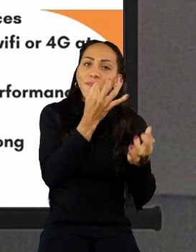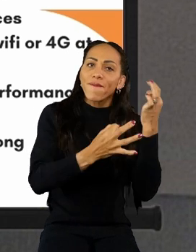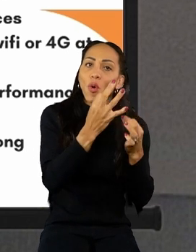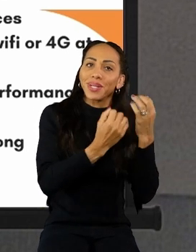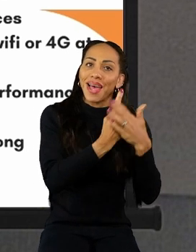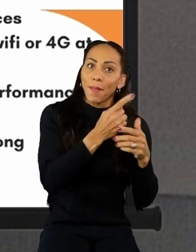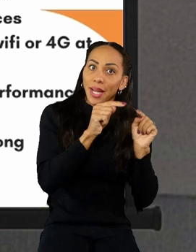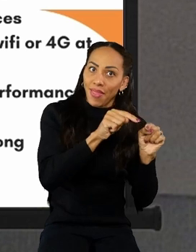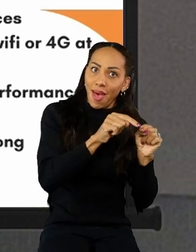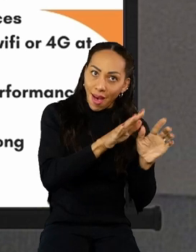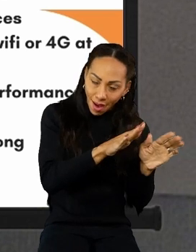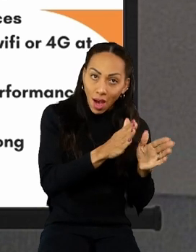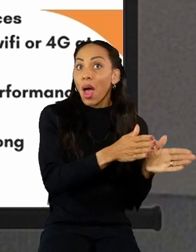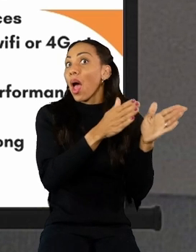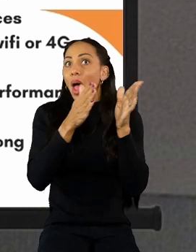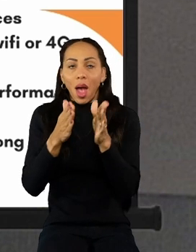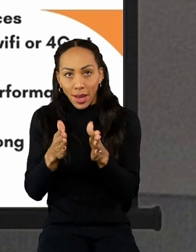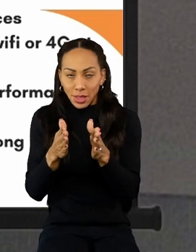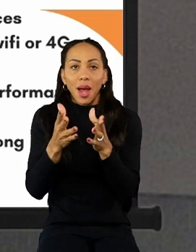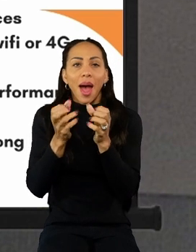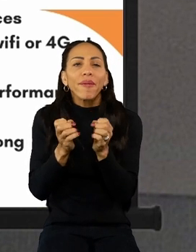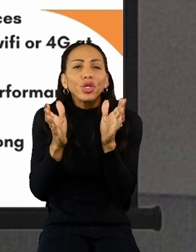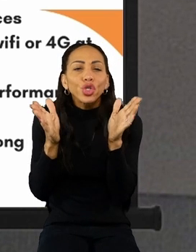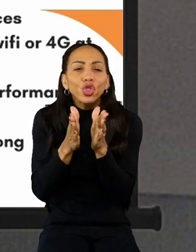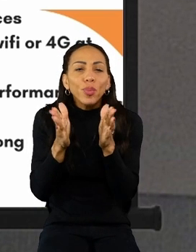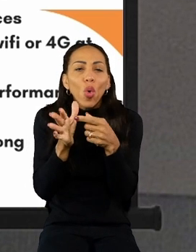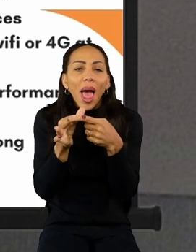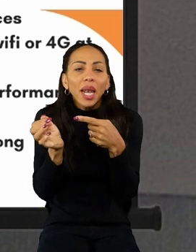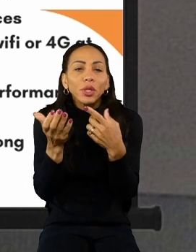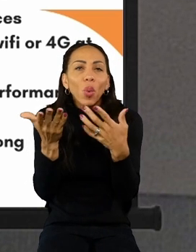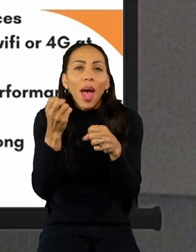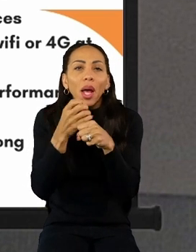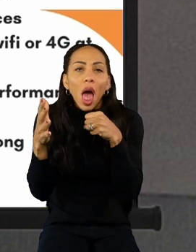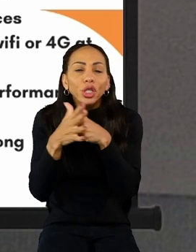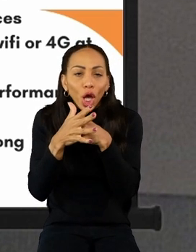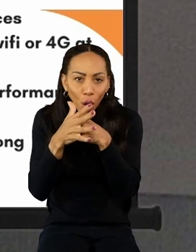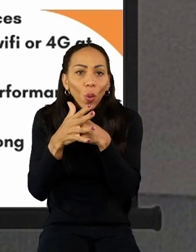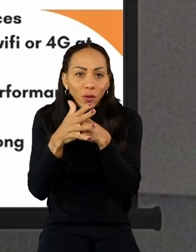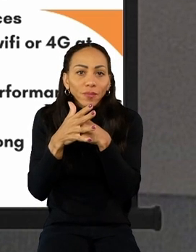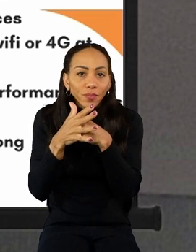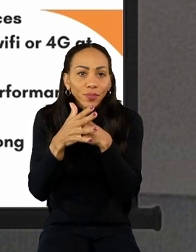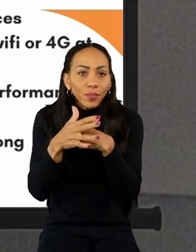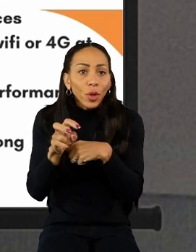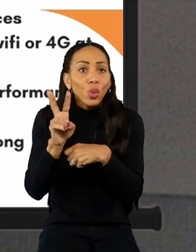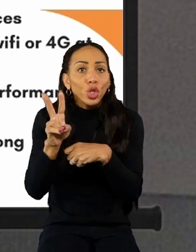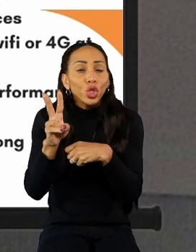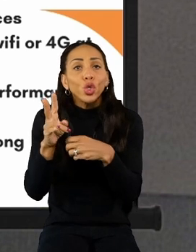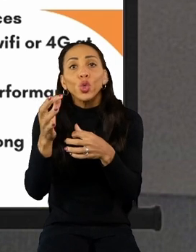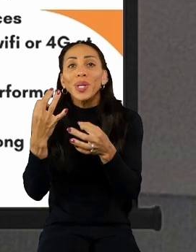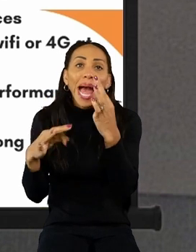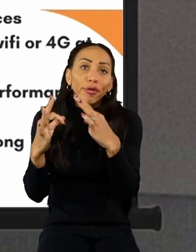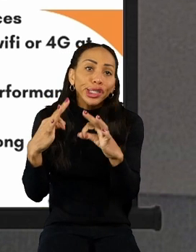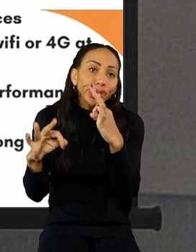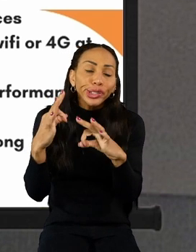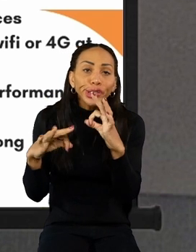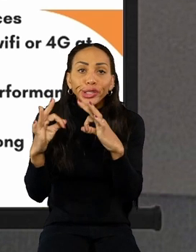Kong where the majority of the live performance was happening. And we also had a small element